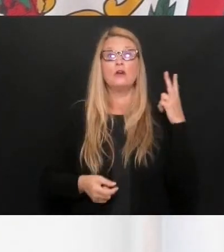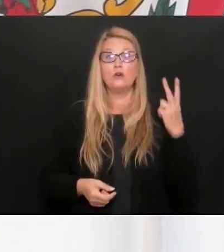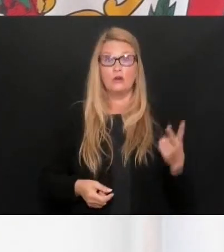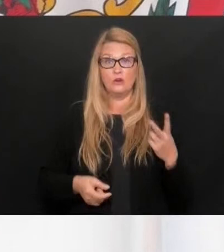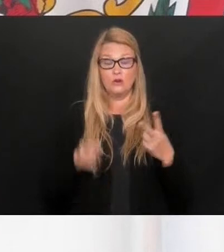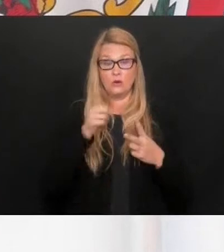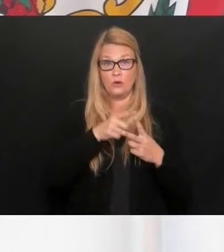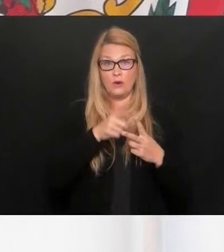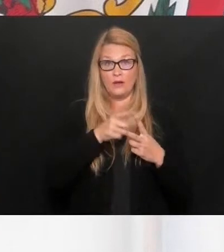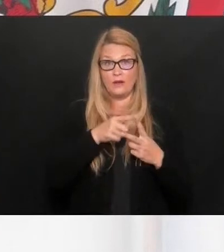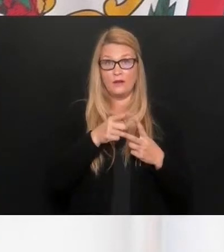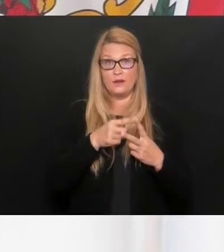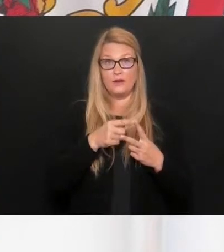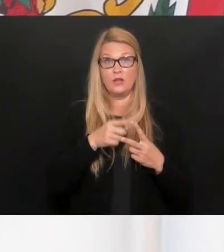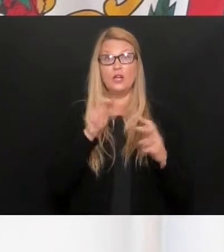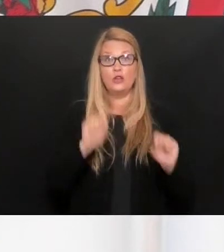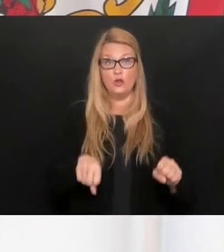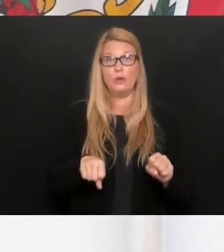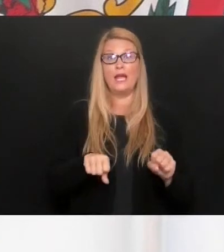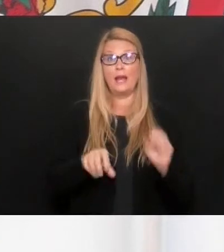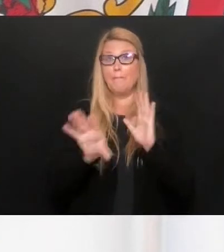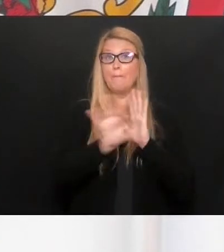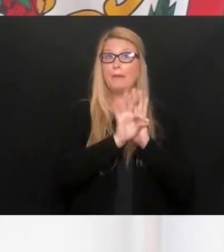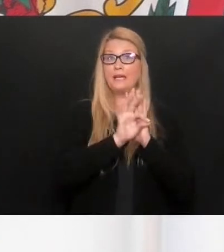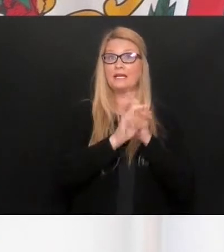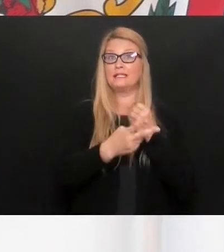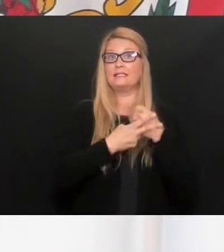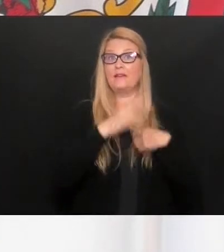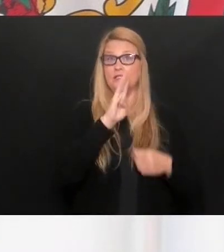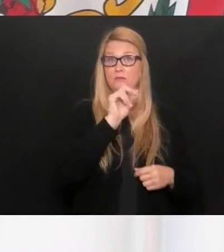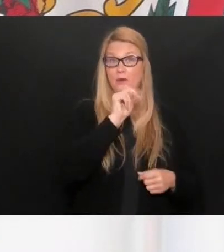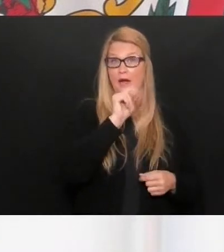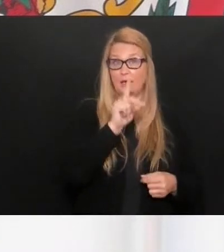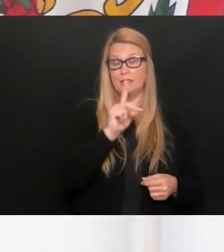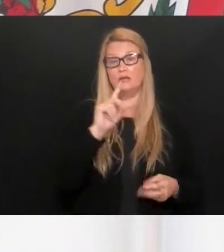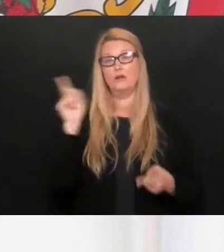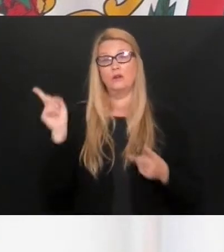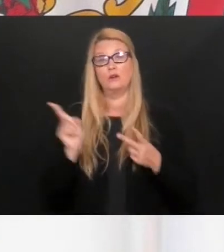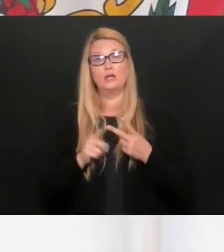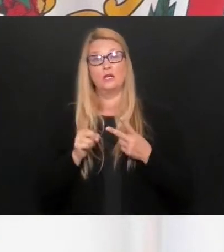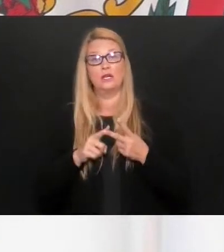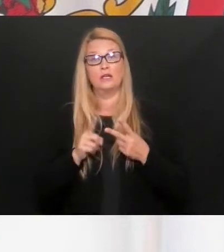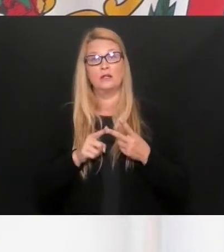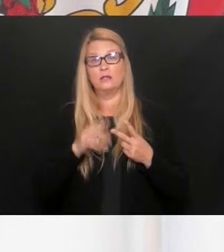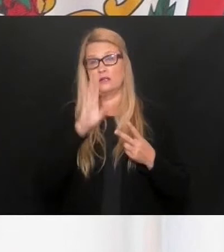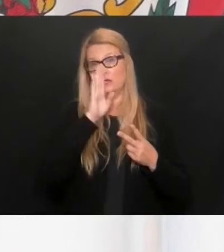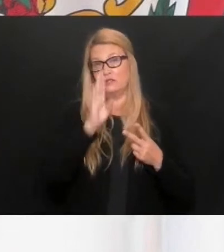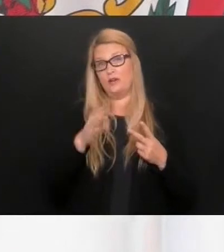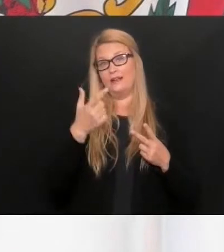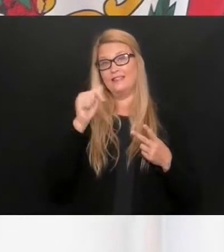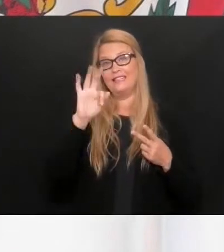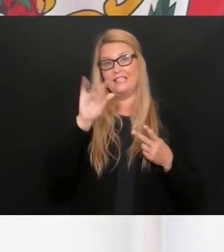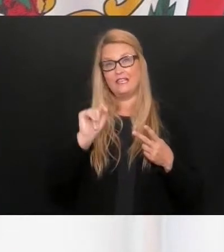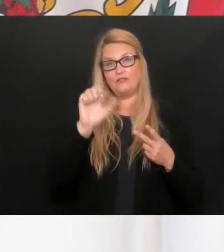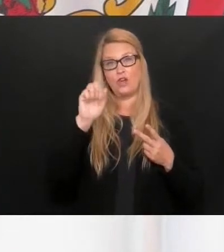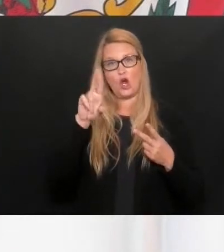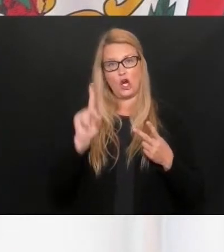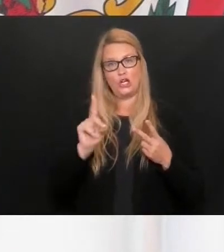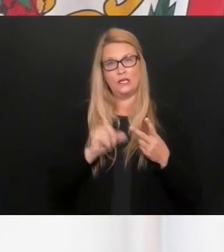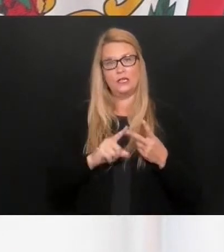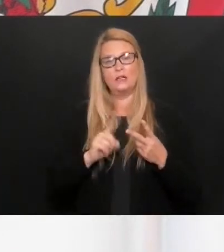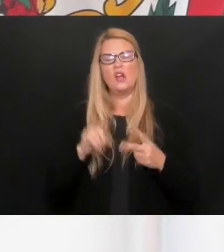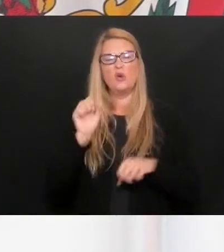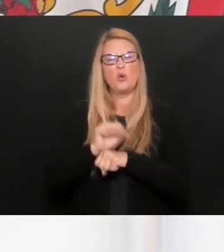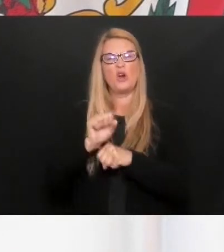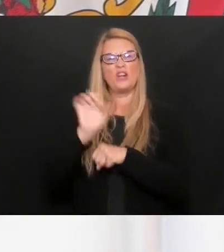with the people can get a savings bond, or you can go the other way to where we can go straight with a gift card, and we're working on